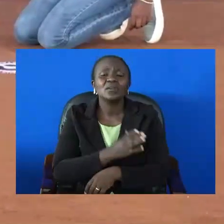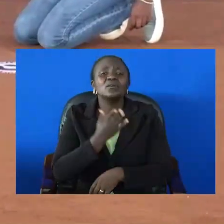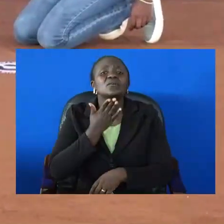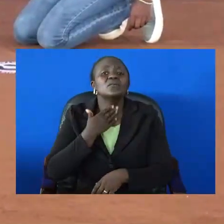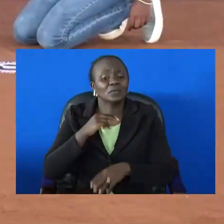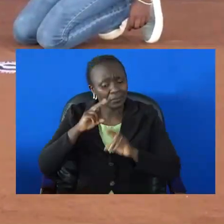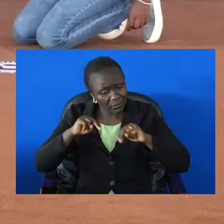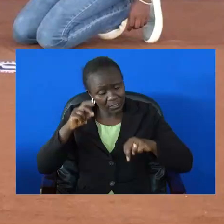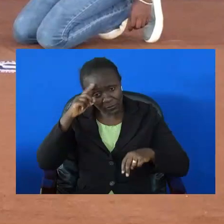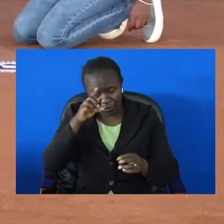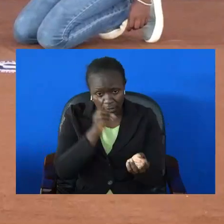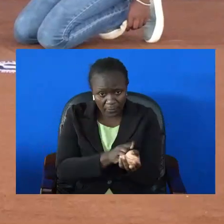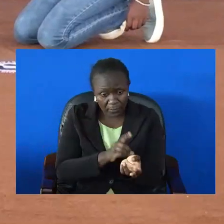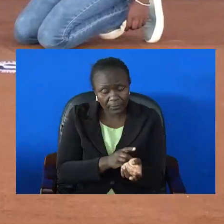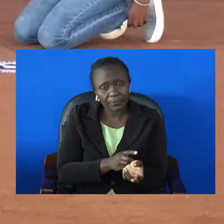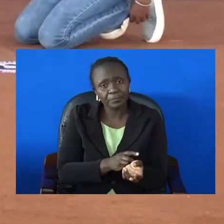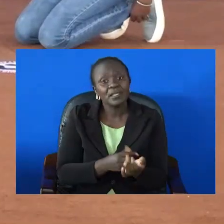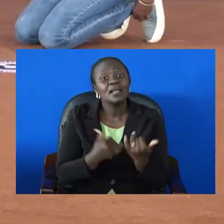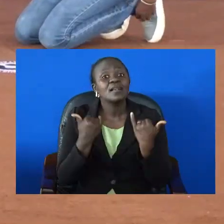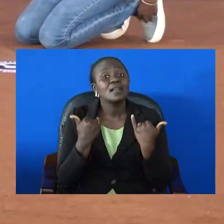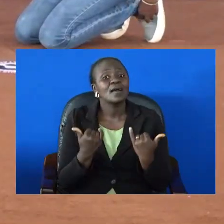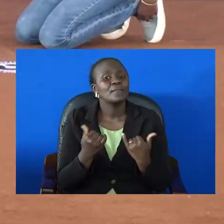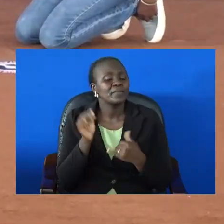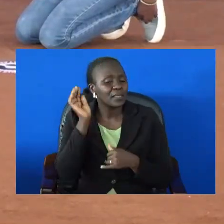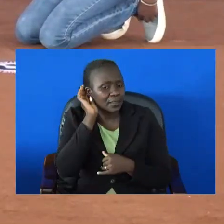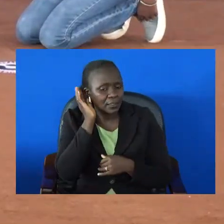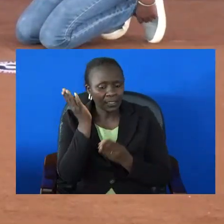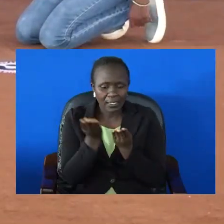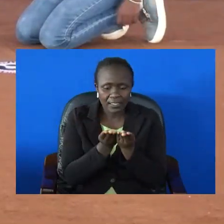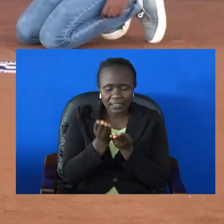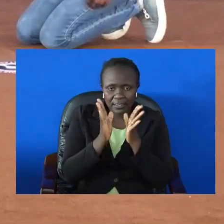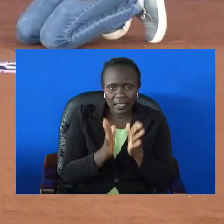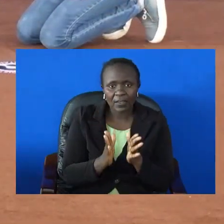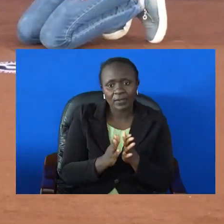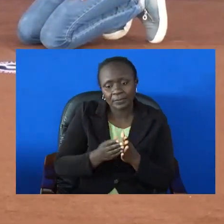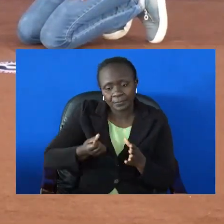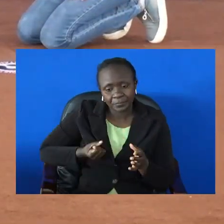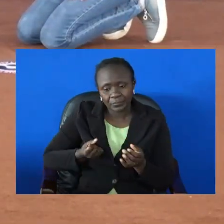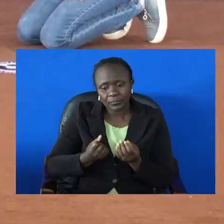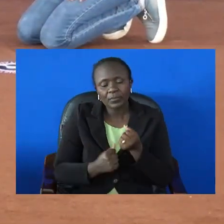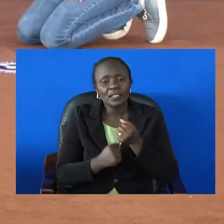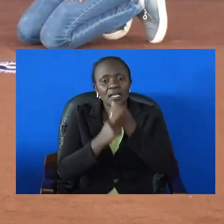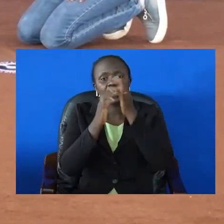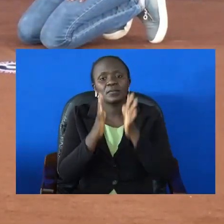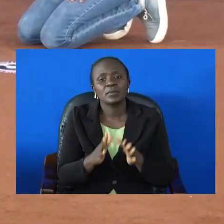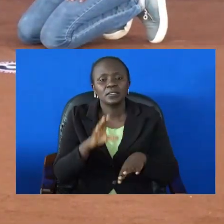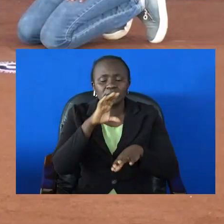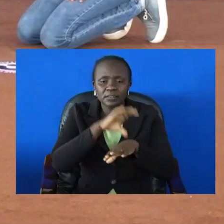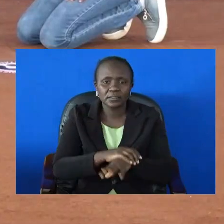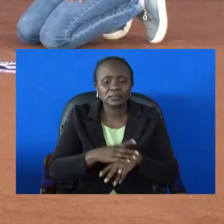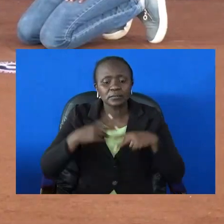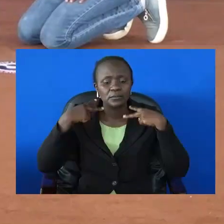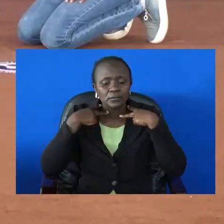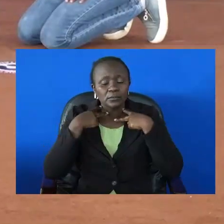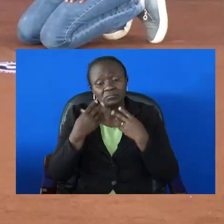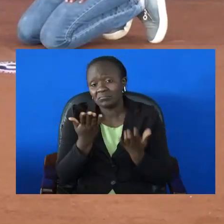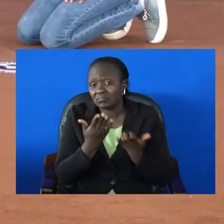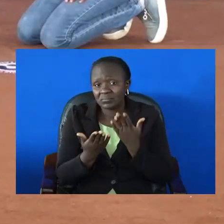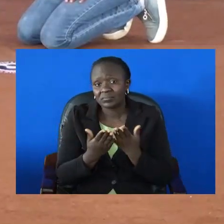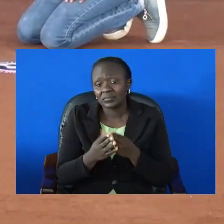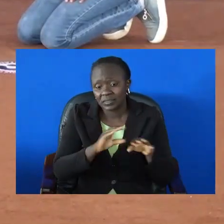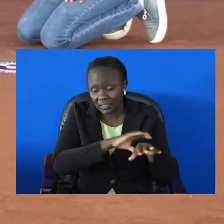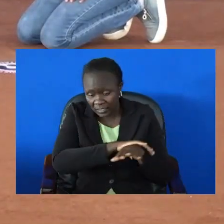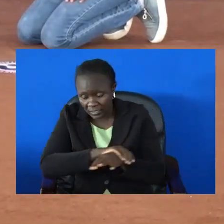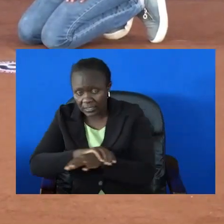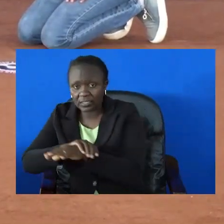find a doctor. Now, they had a servant girl who was from Israel, but she had been captured by the Arameans. Even though she had been